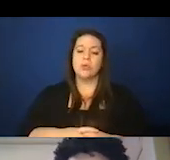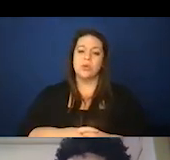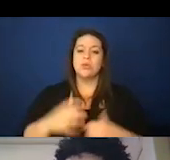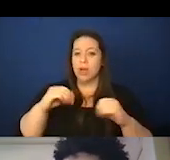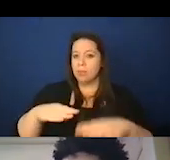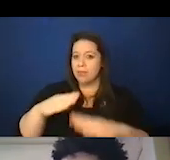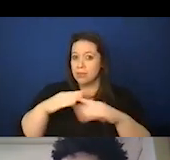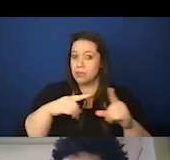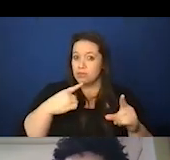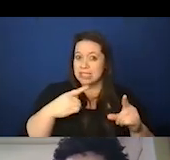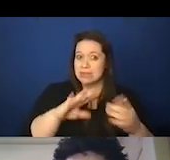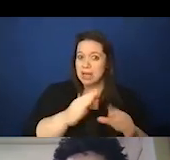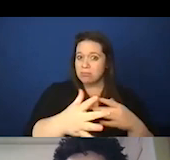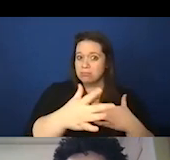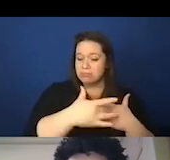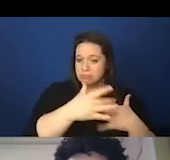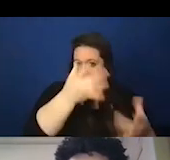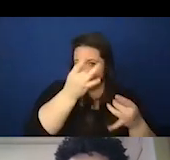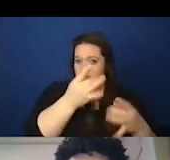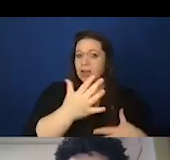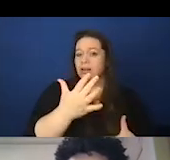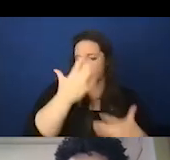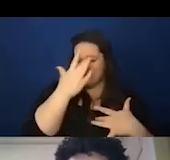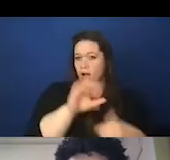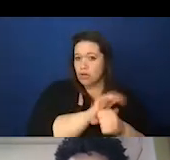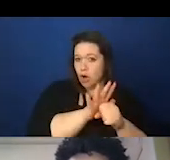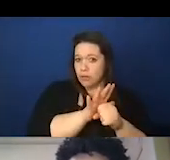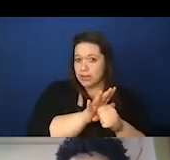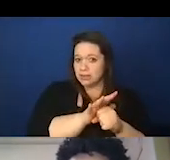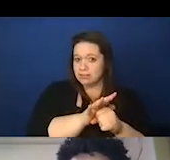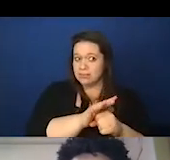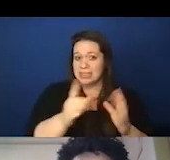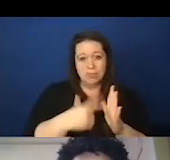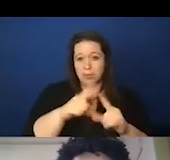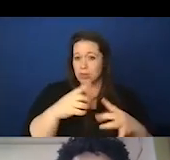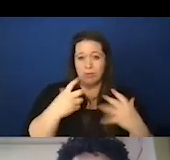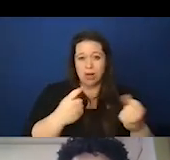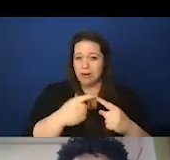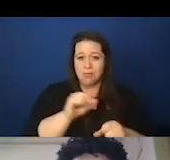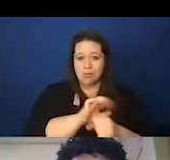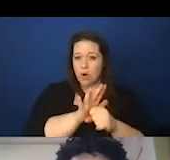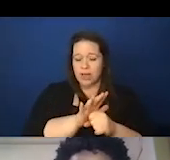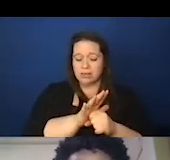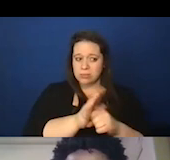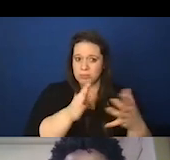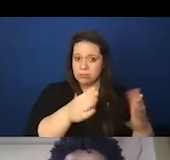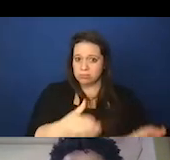from the risk of getting COVID, which in some cases you can't recover from. So again,